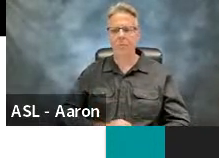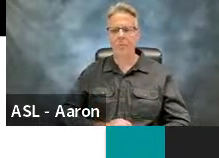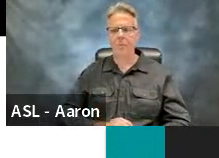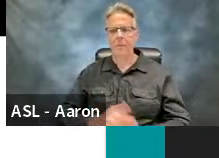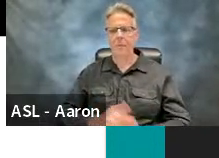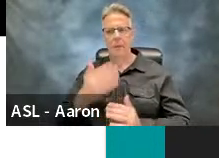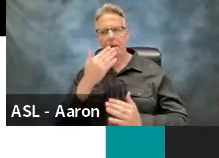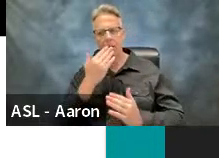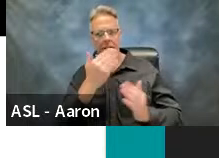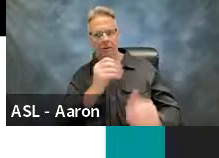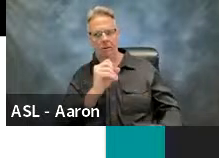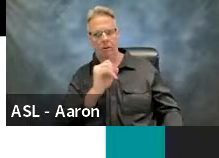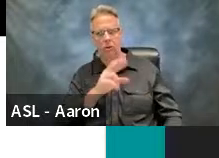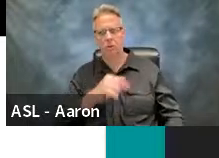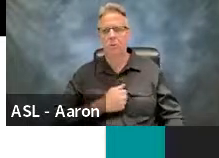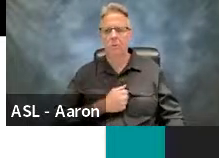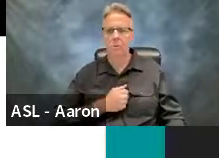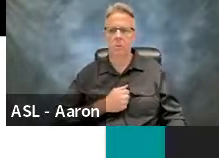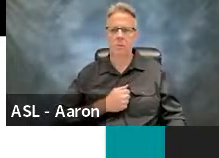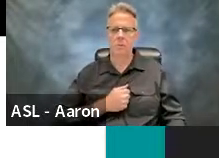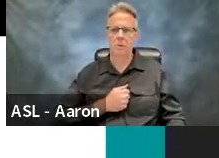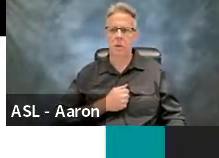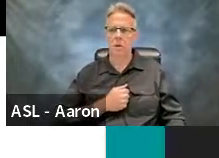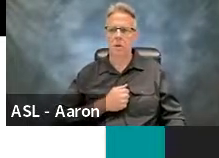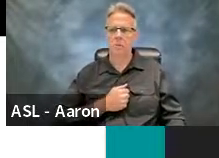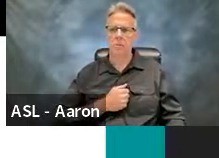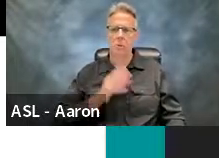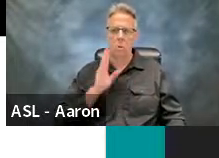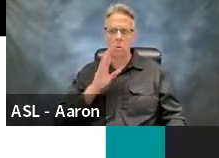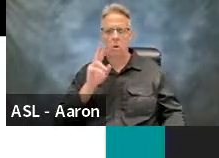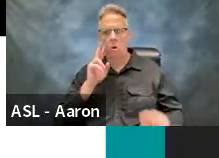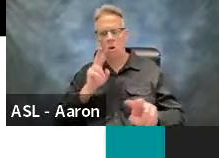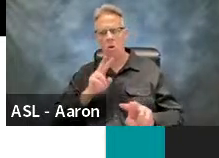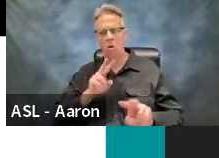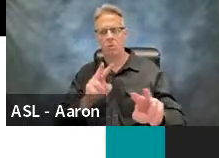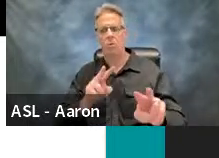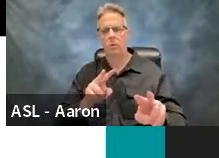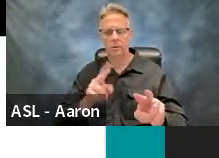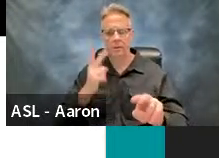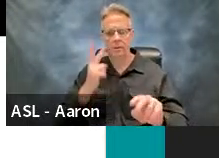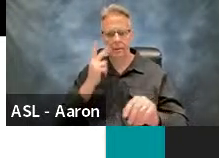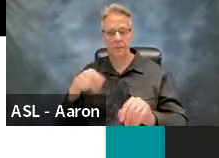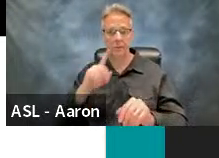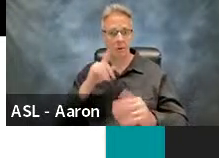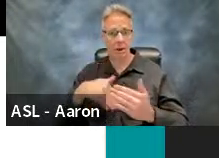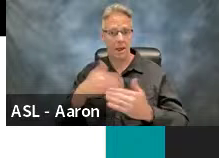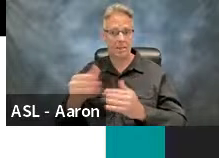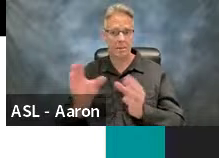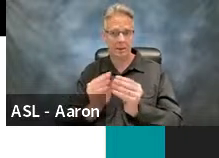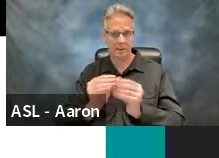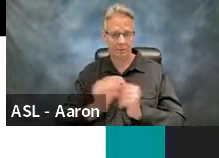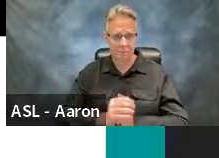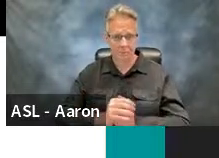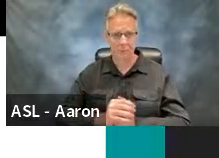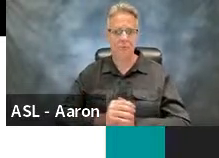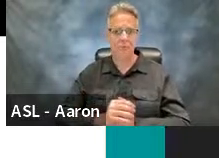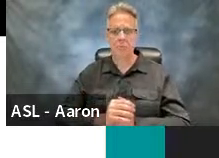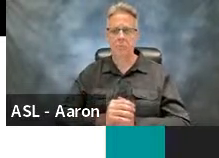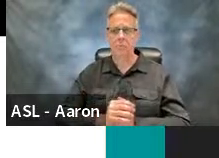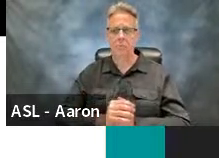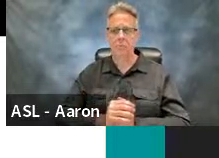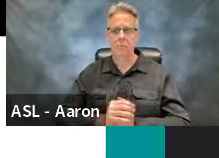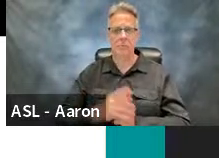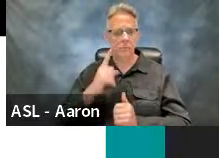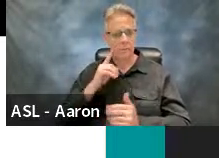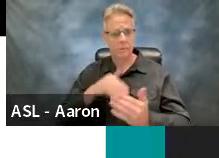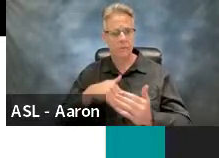Great, thank you, sir. And we will certainly look forward to seeing you at our next meeting. And I think next up we